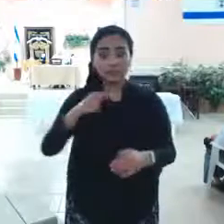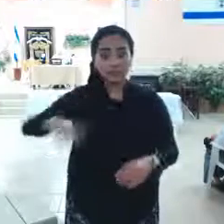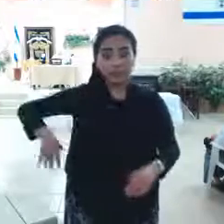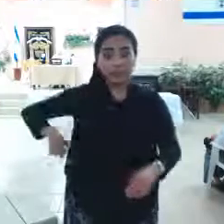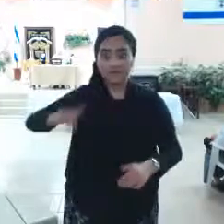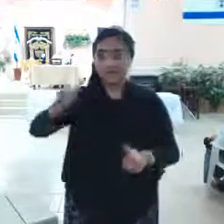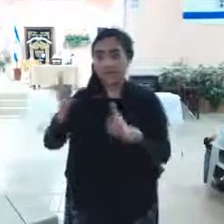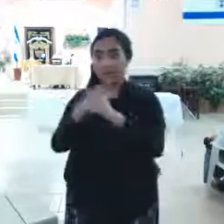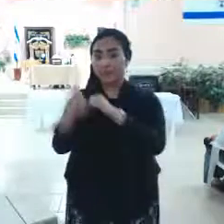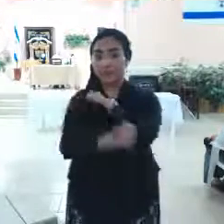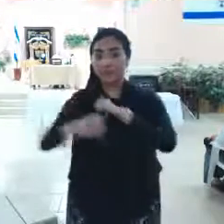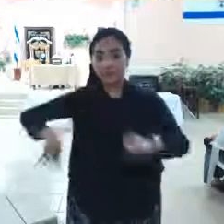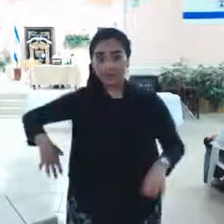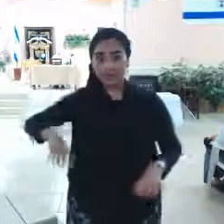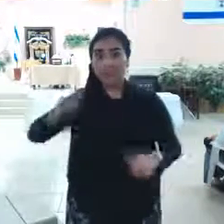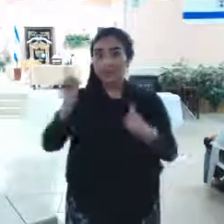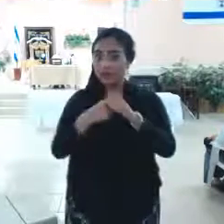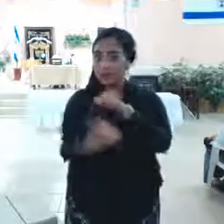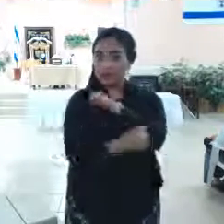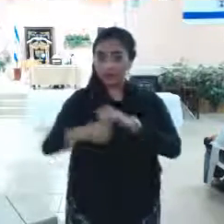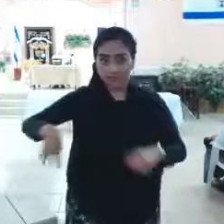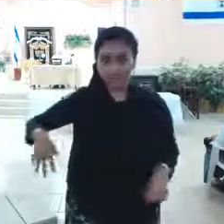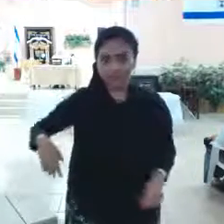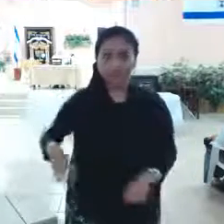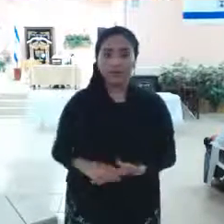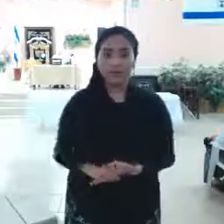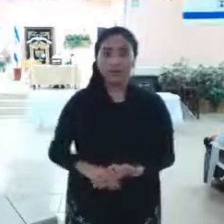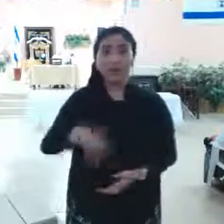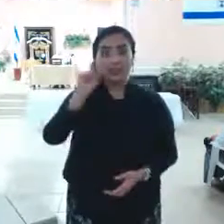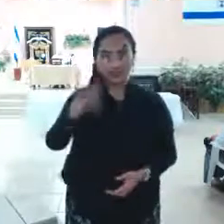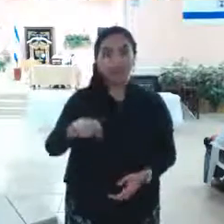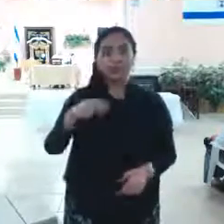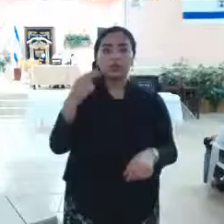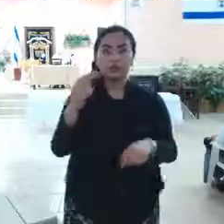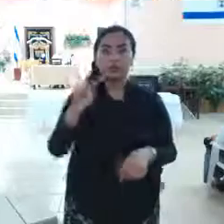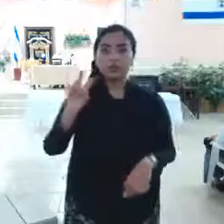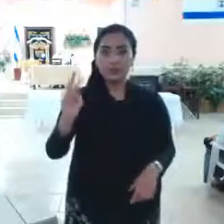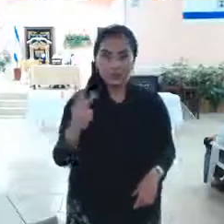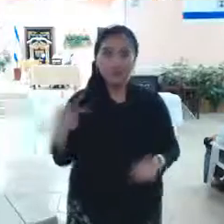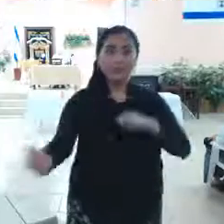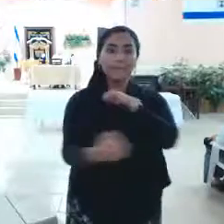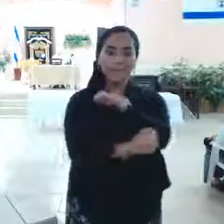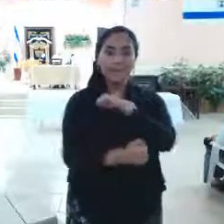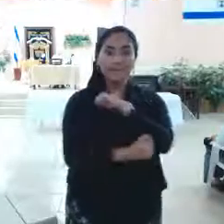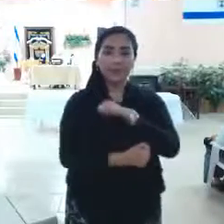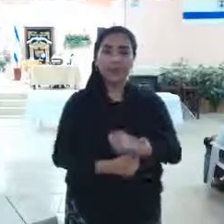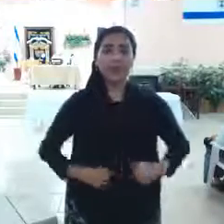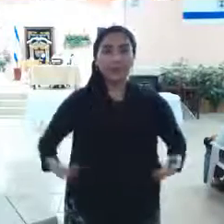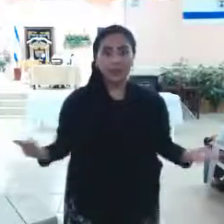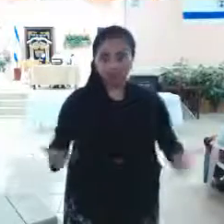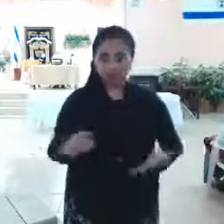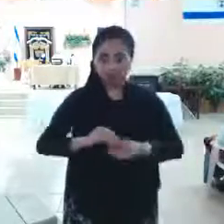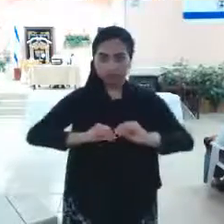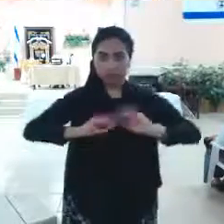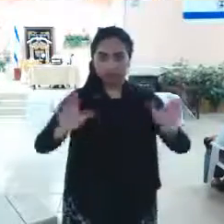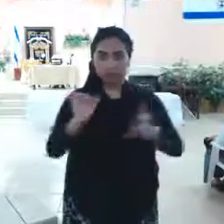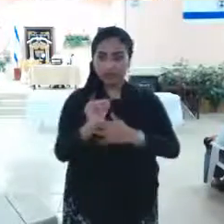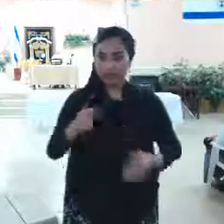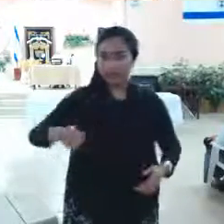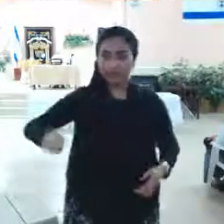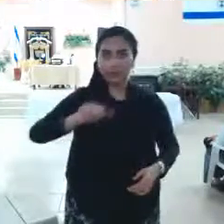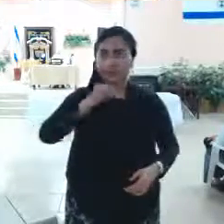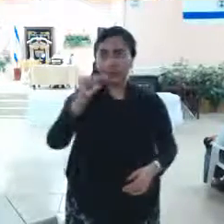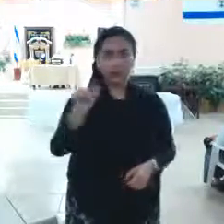the ones who didn't take up the first Pesach, the Pesach Rishon, take a Pesach Sheni, the second Pesach. Here it's